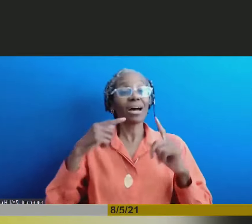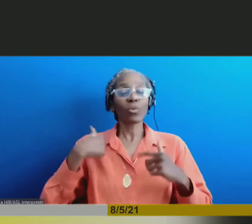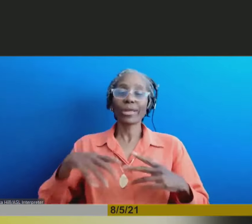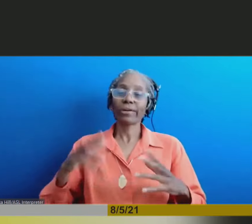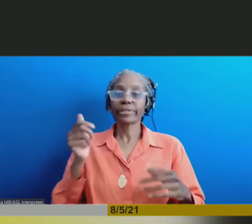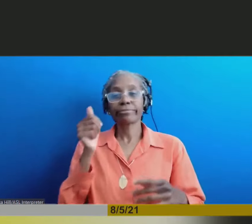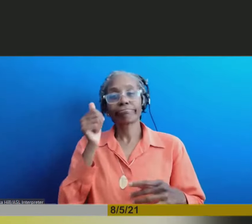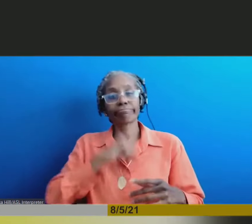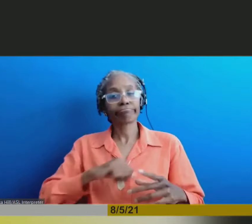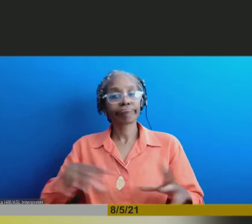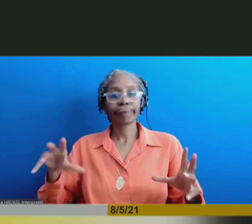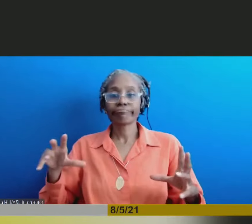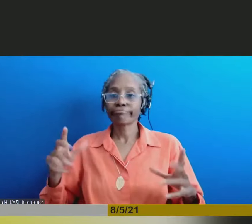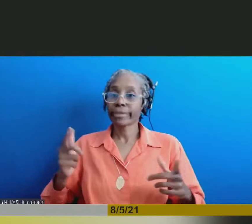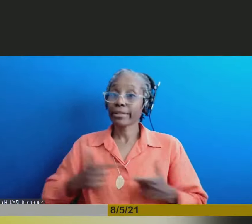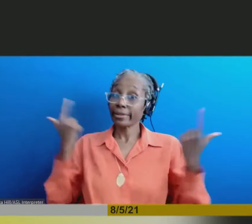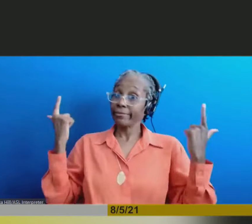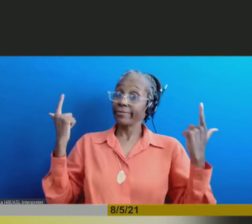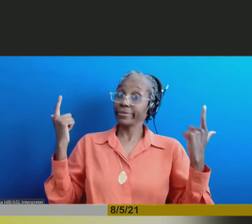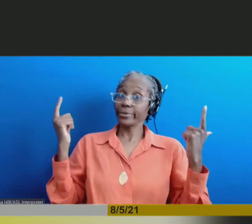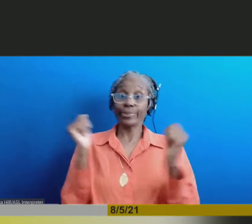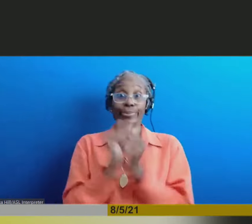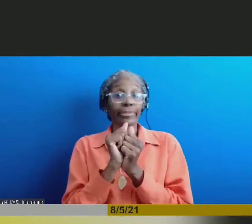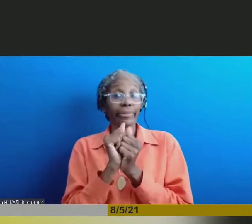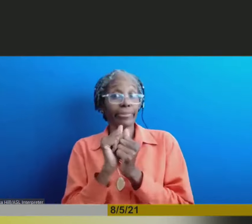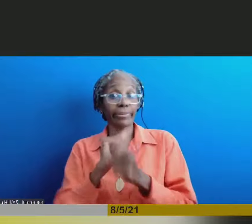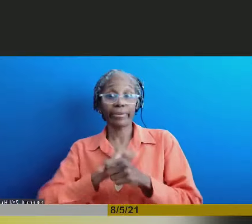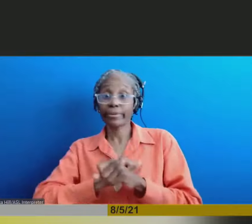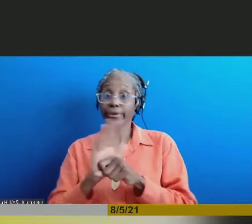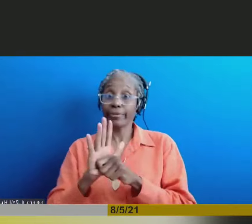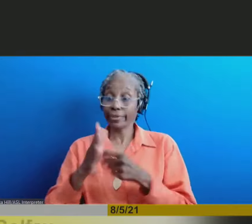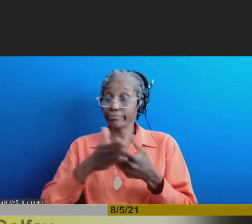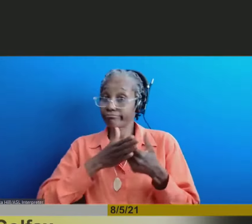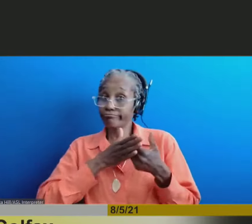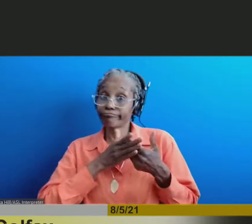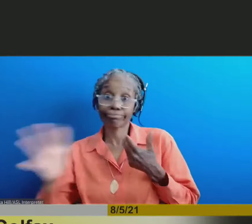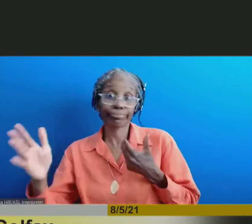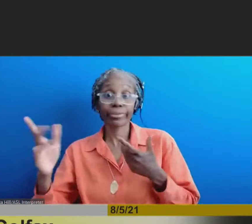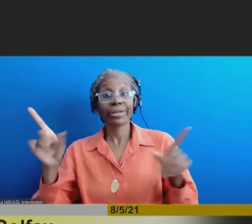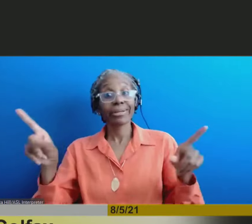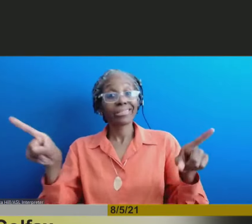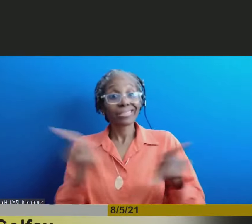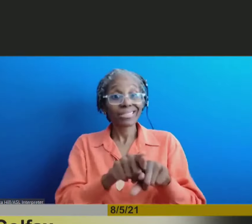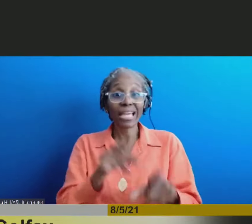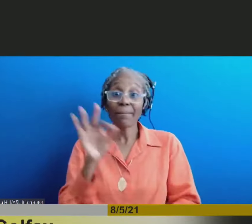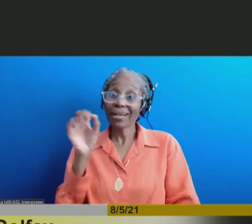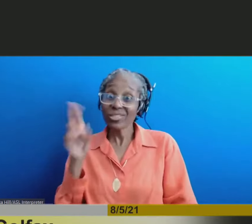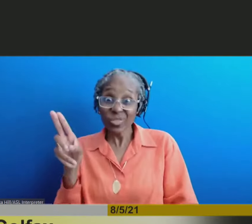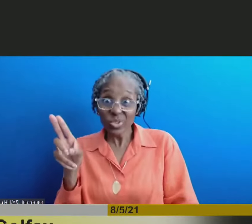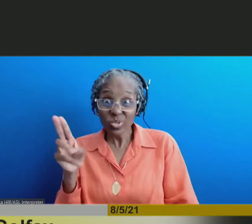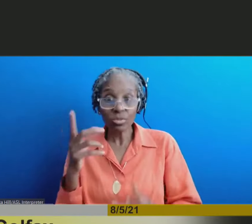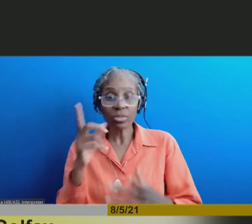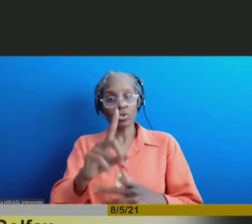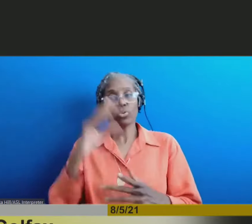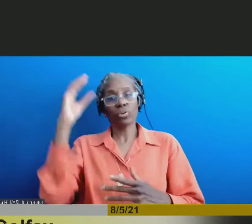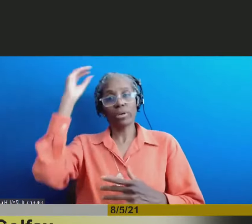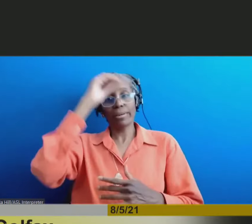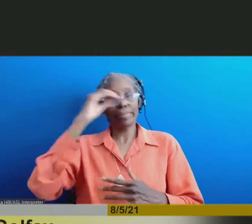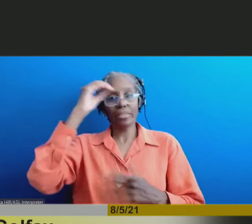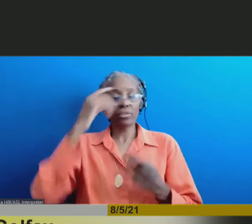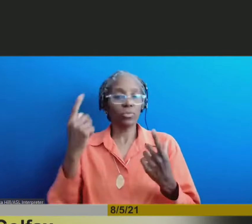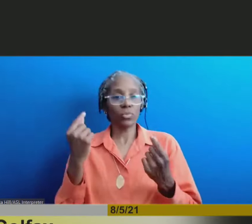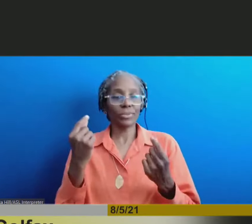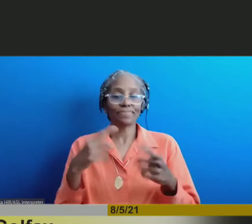the long run, like we are living with a flu. And so what are your thoughts on that? Well, I think, again, it's hard